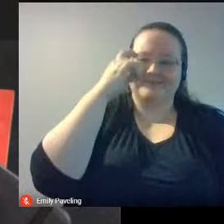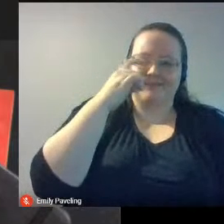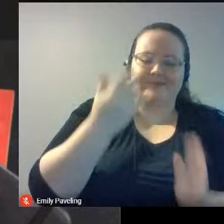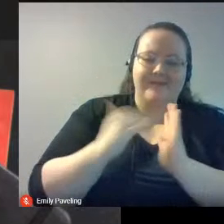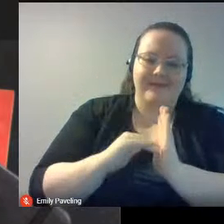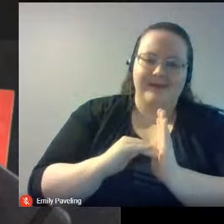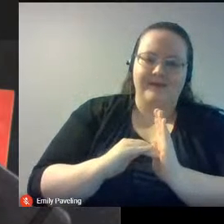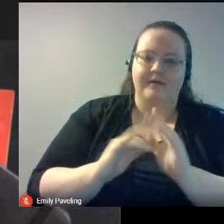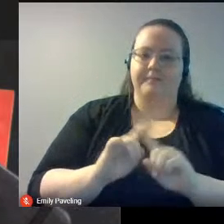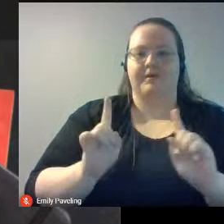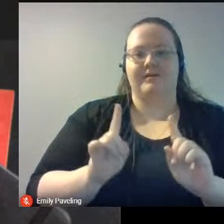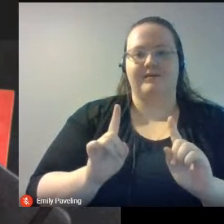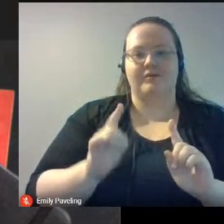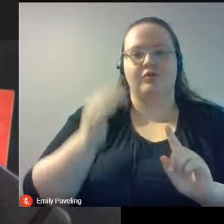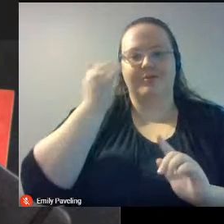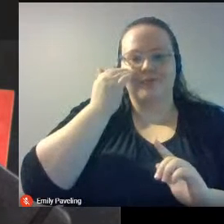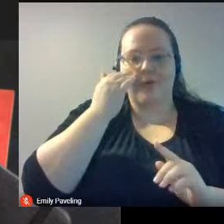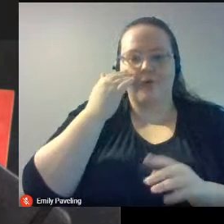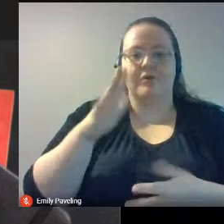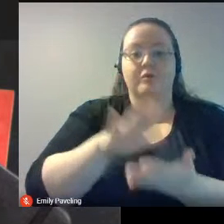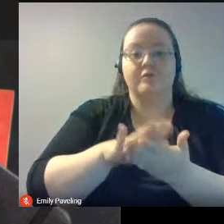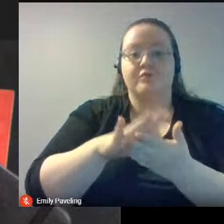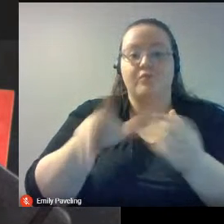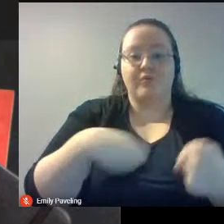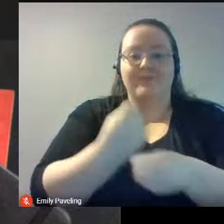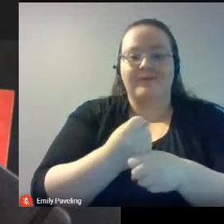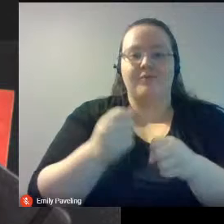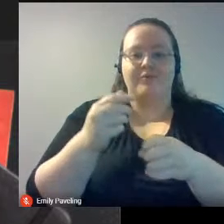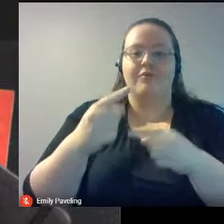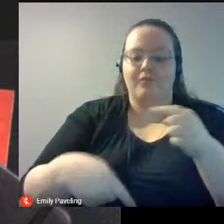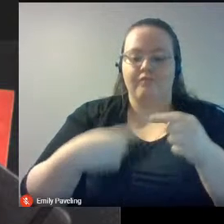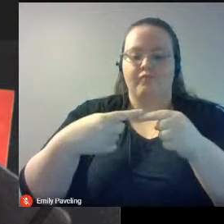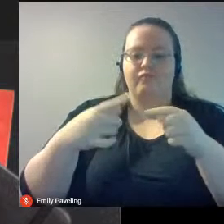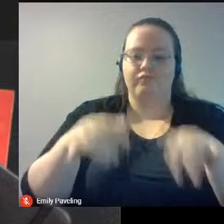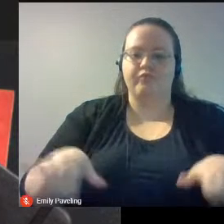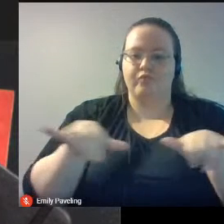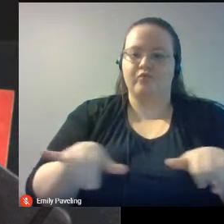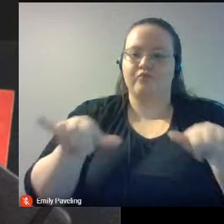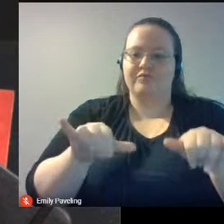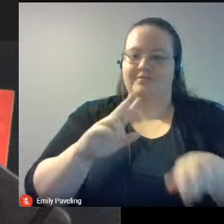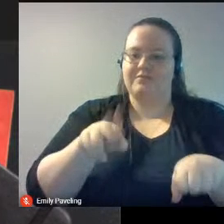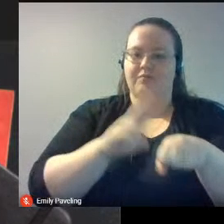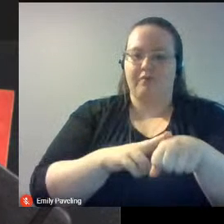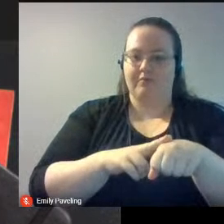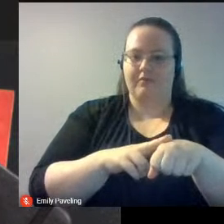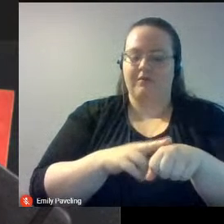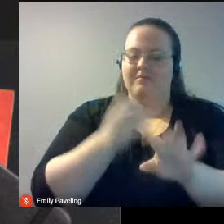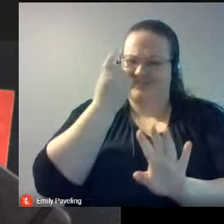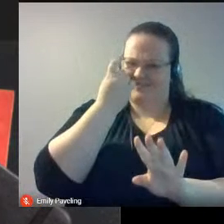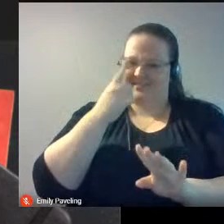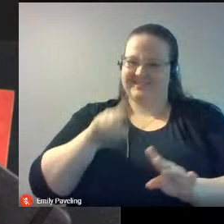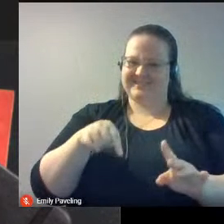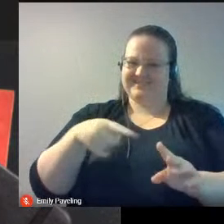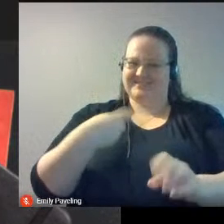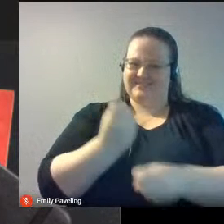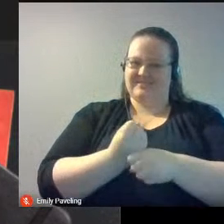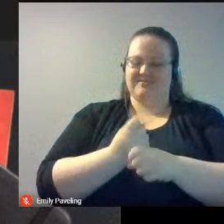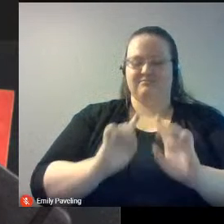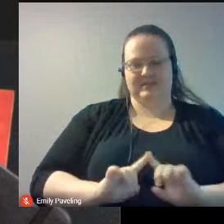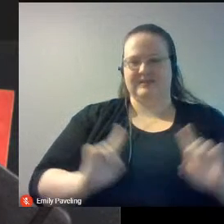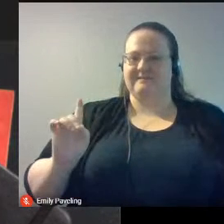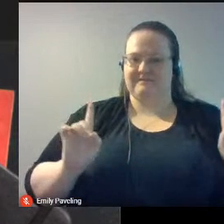year routines. This year, our routines will look very different, and because of COVID-19, many of